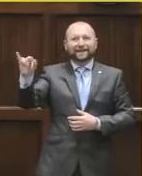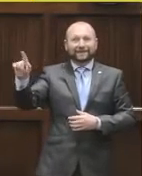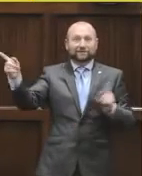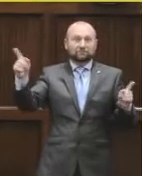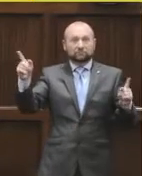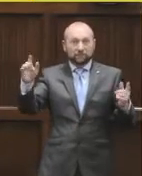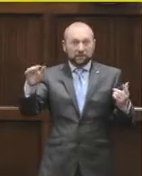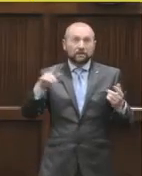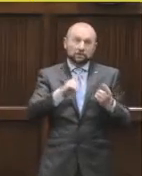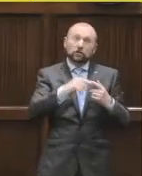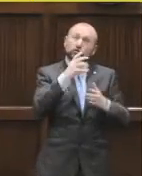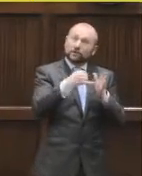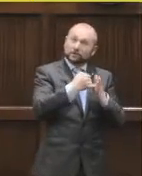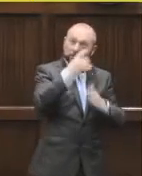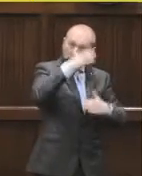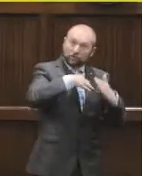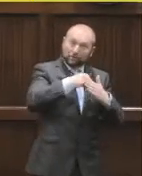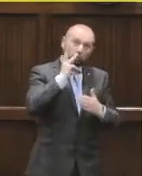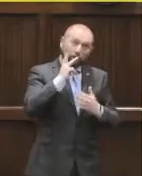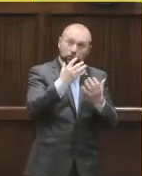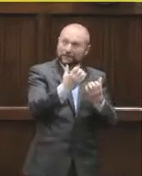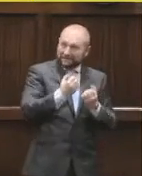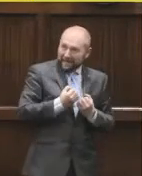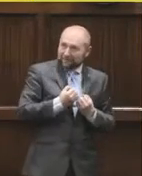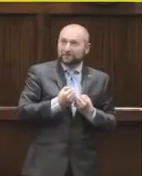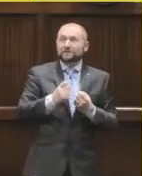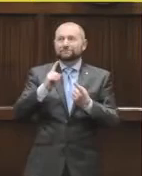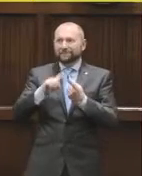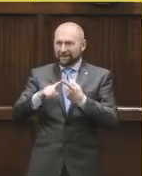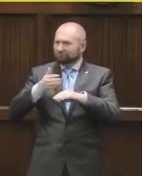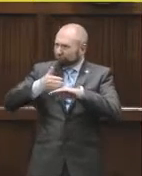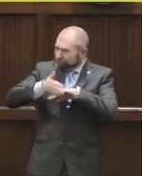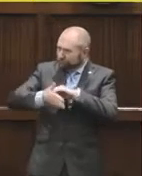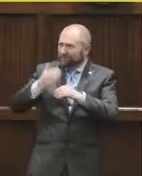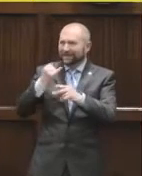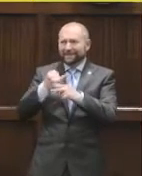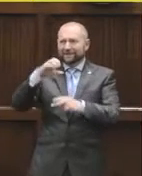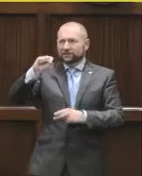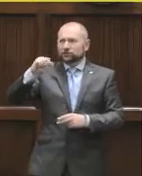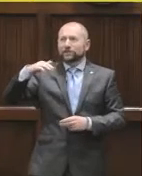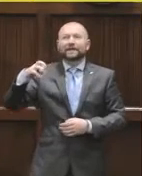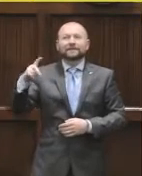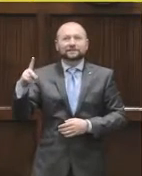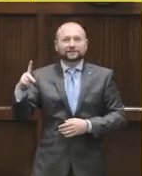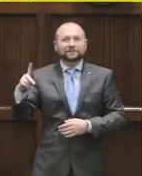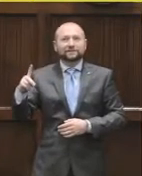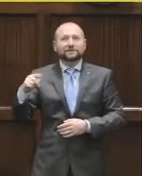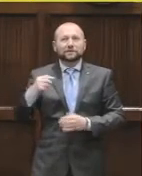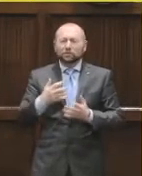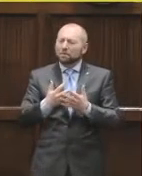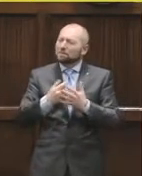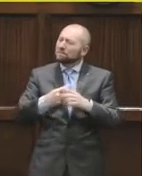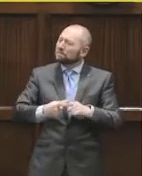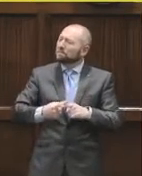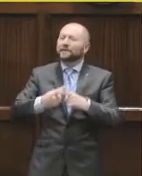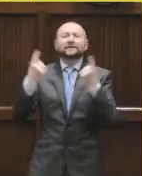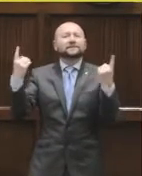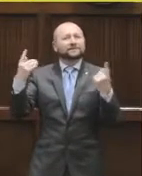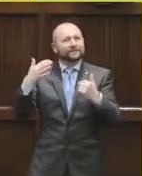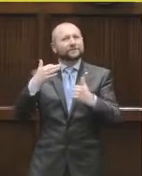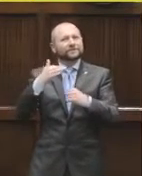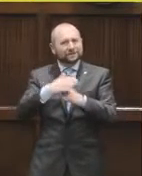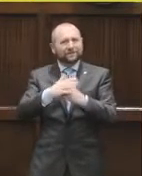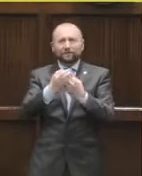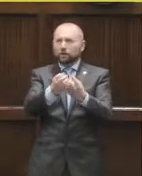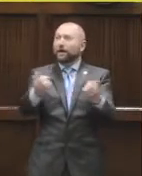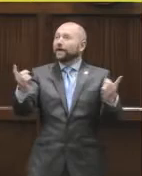on accepting it and the good work that has been done in the Seanad. It will make a huge difference to a lot of people, and well done for